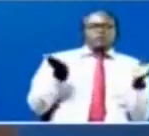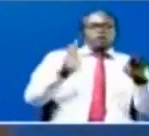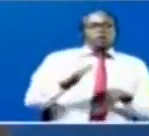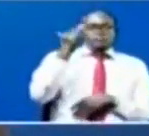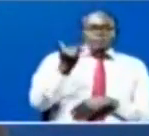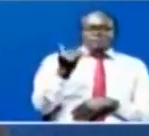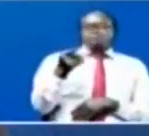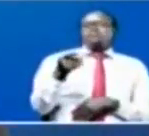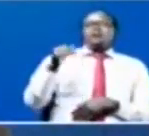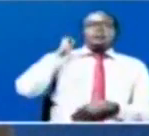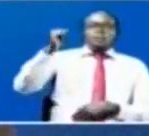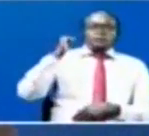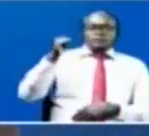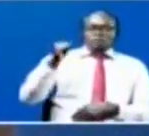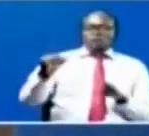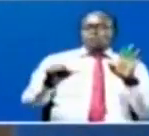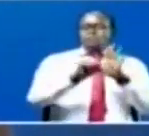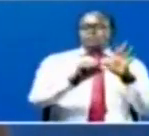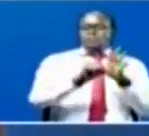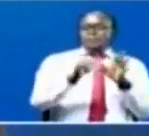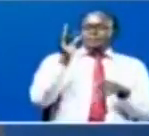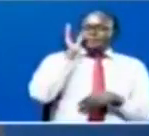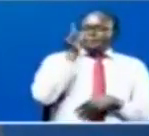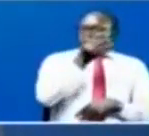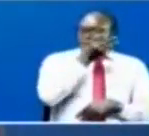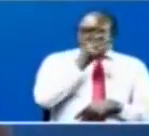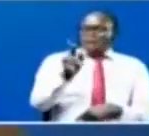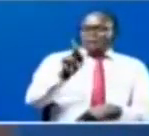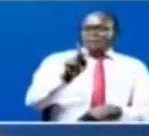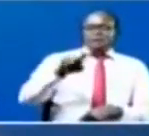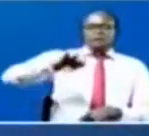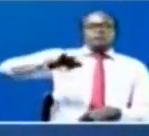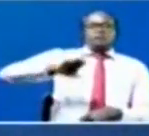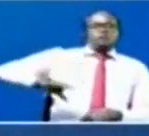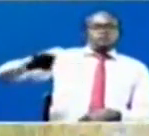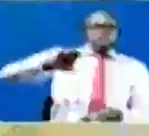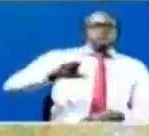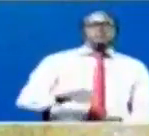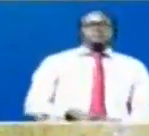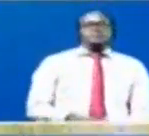what he terms as political undertones in Nyeri's Keni constituency. Yes.